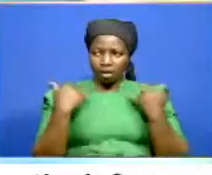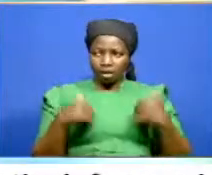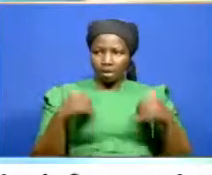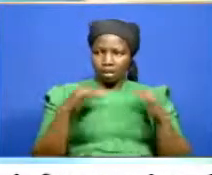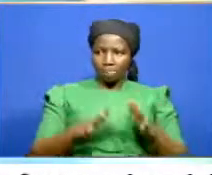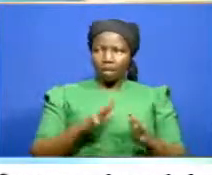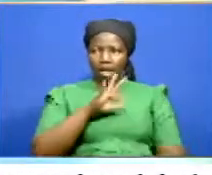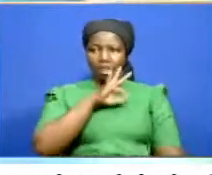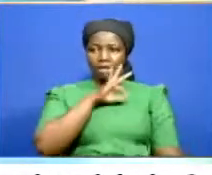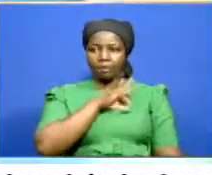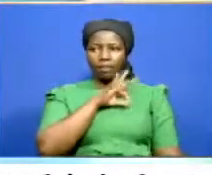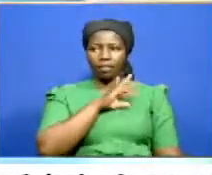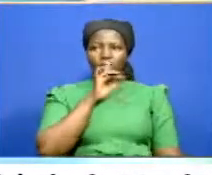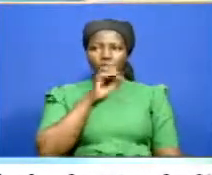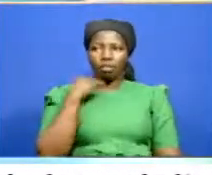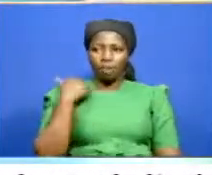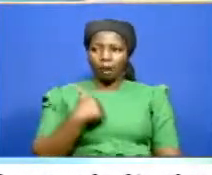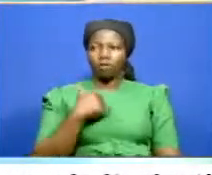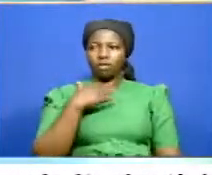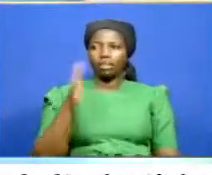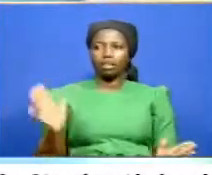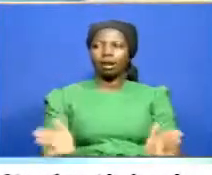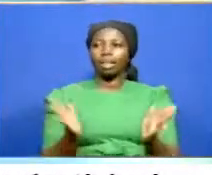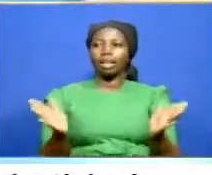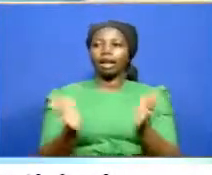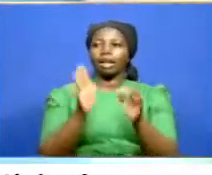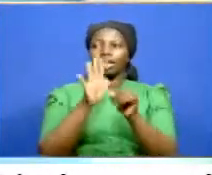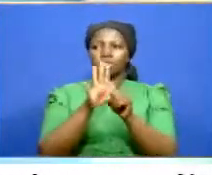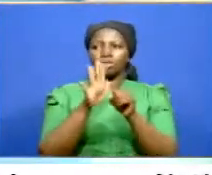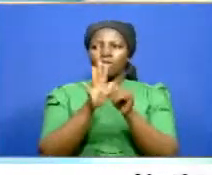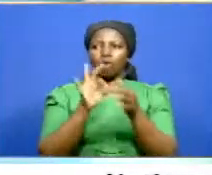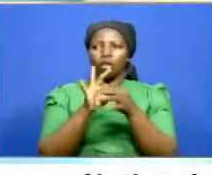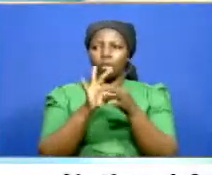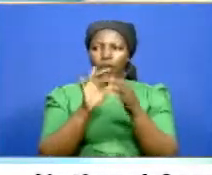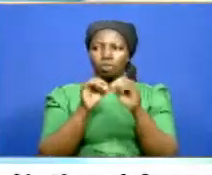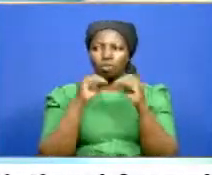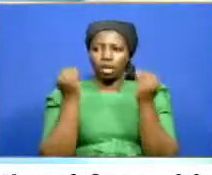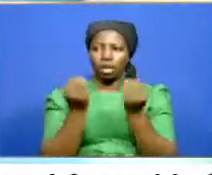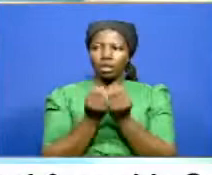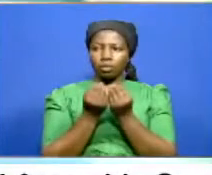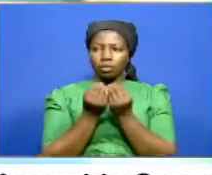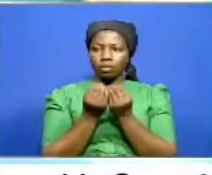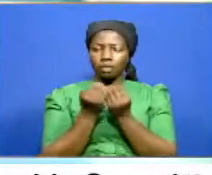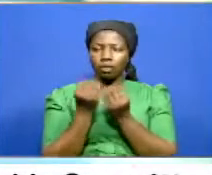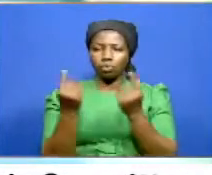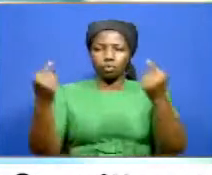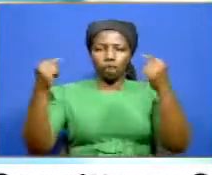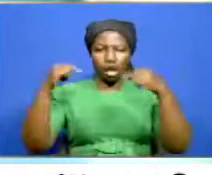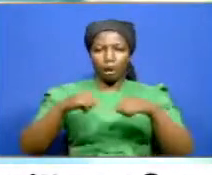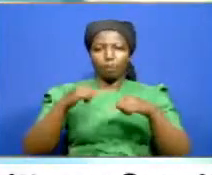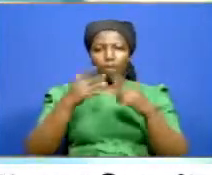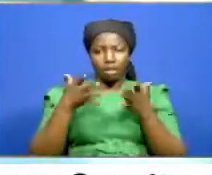So to me, I can encourage a lot of, you know, corporates, a lot of organizations to come through. Now we have,